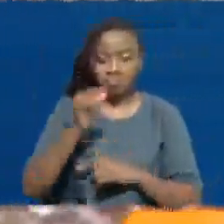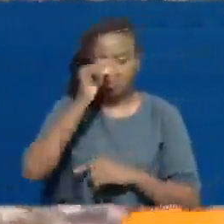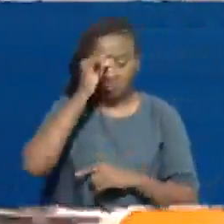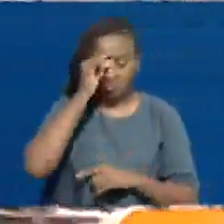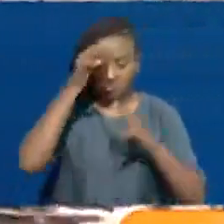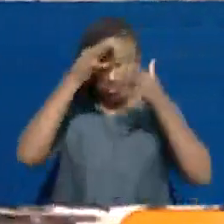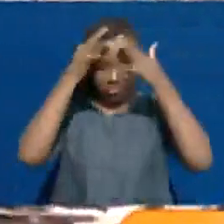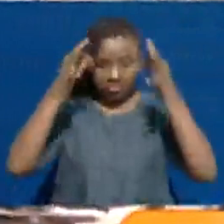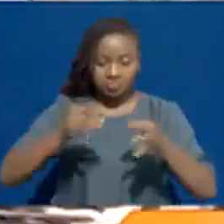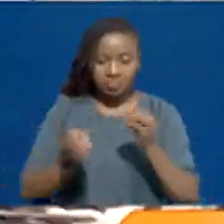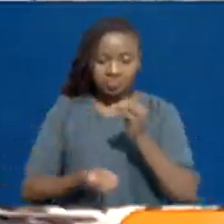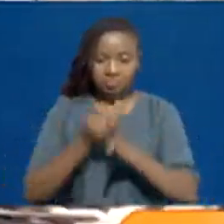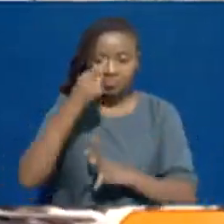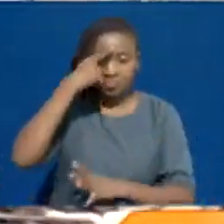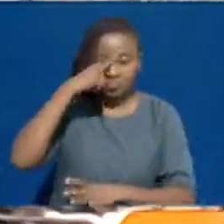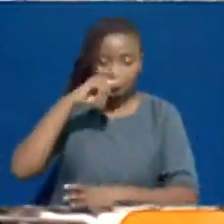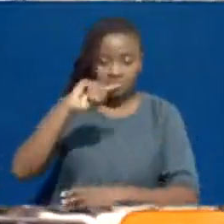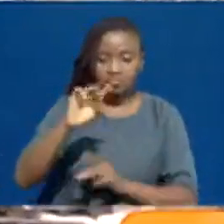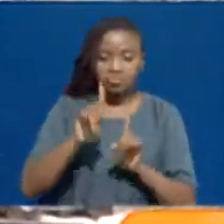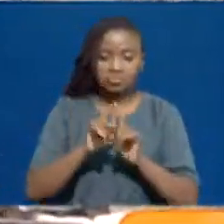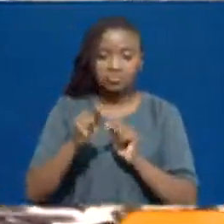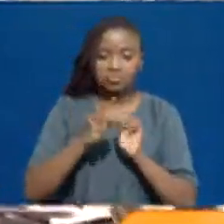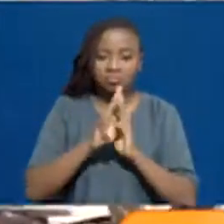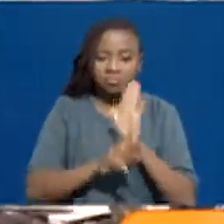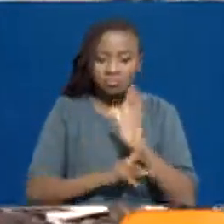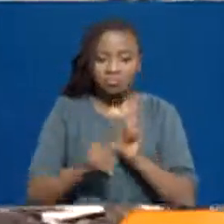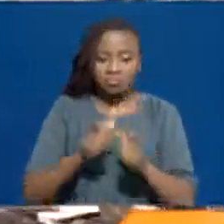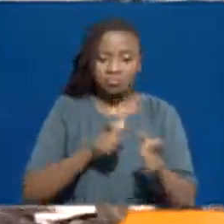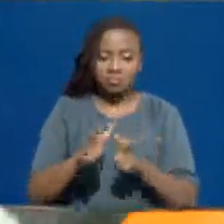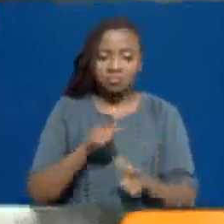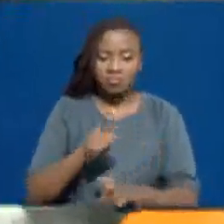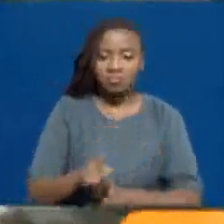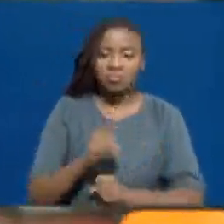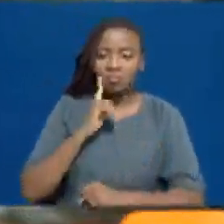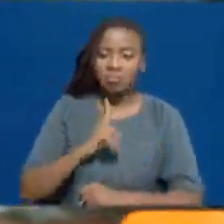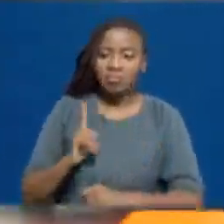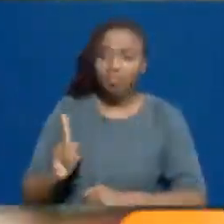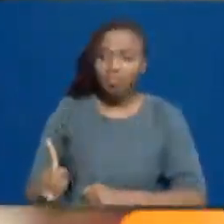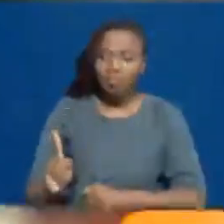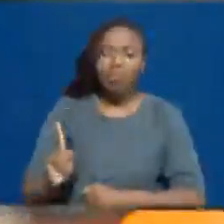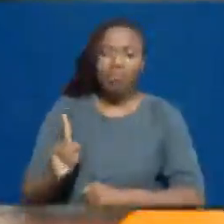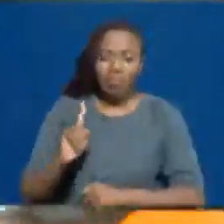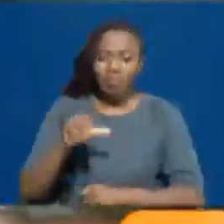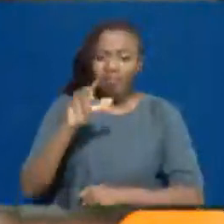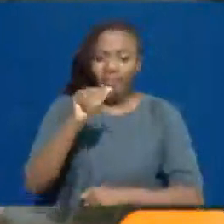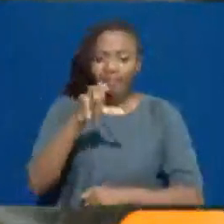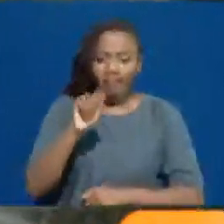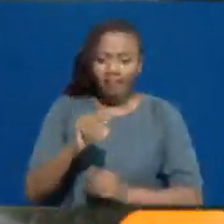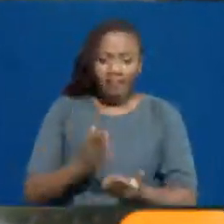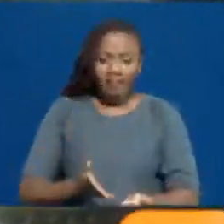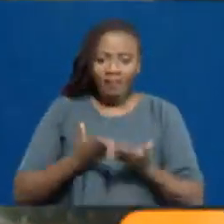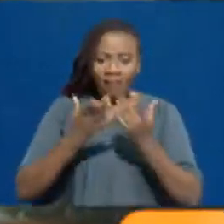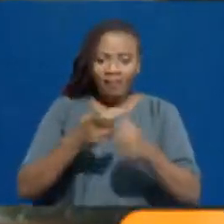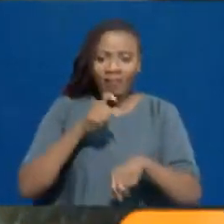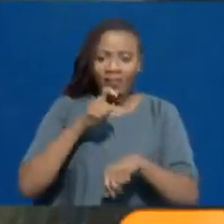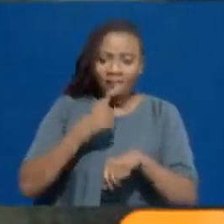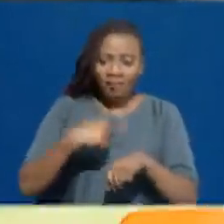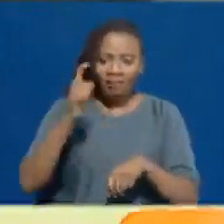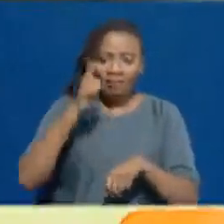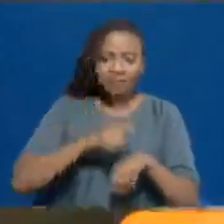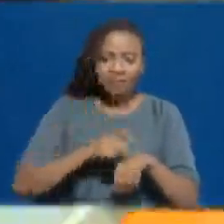come up with policies and regulations to curb it. The enactment of the Sustainable Waste Management Act provided a timely